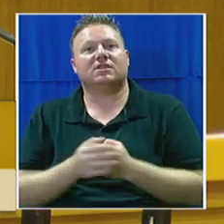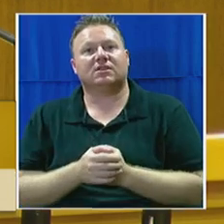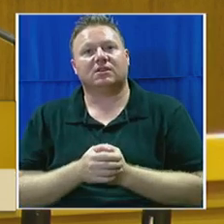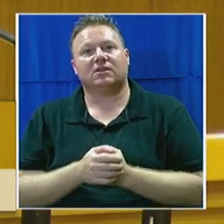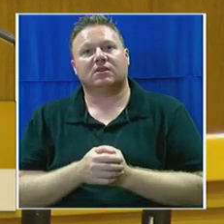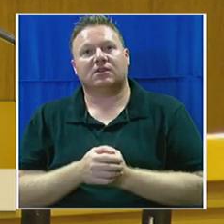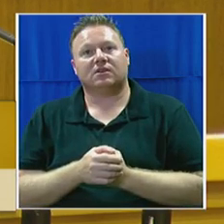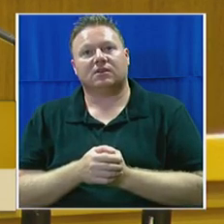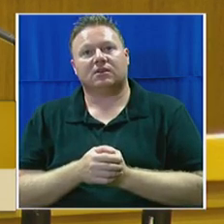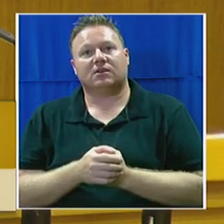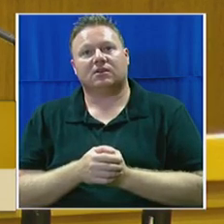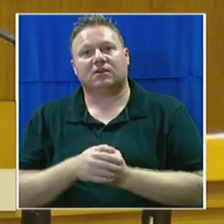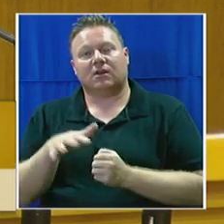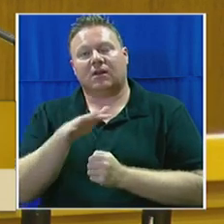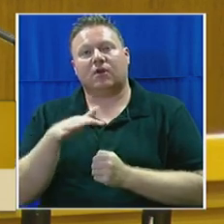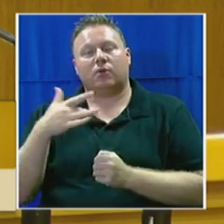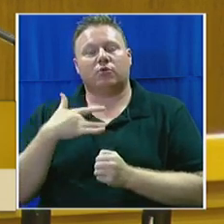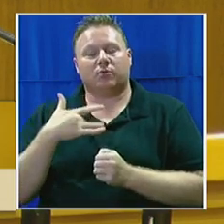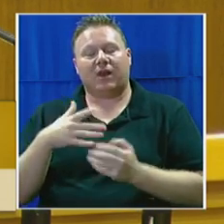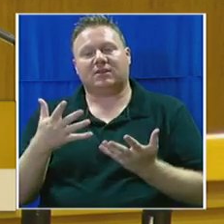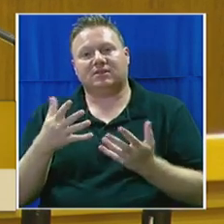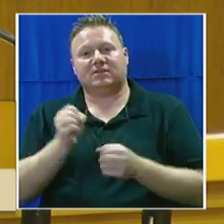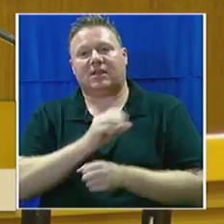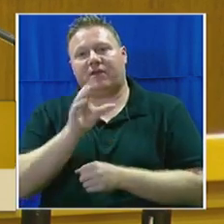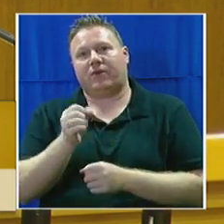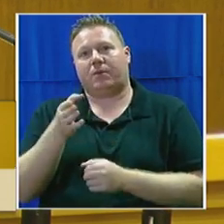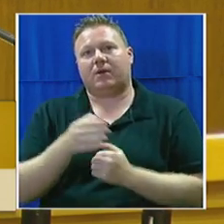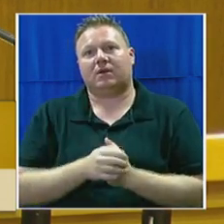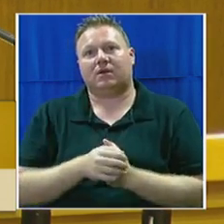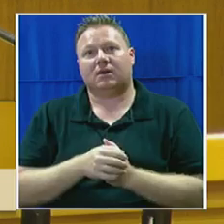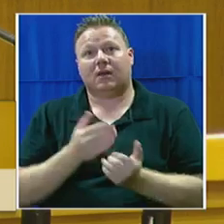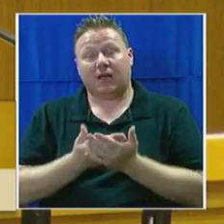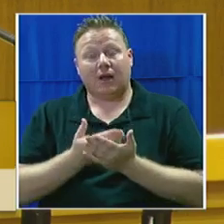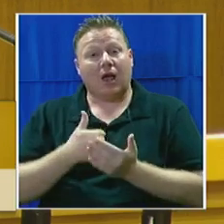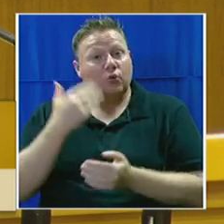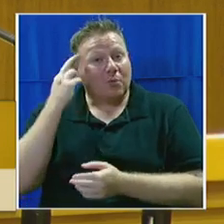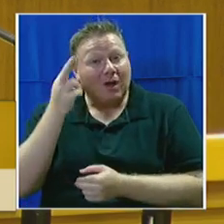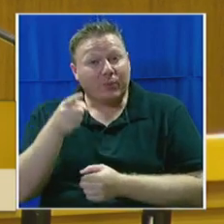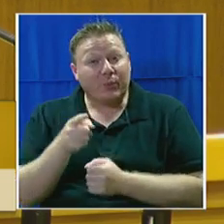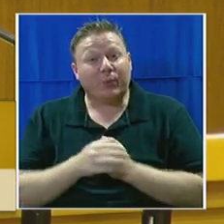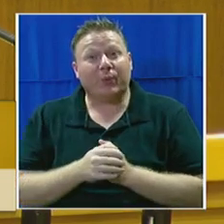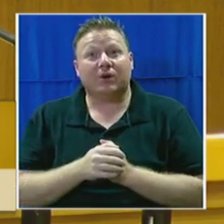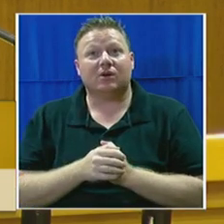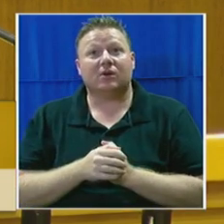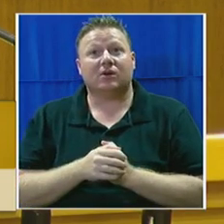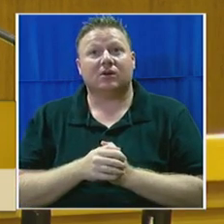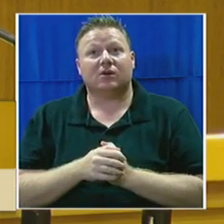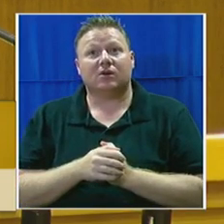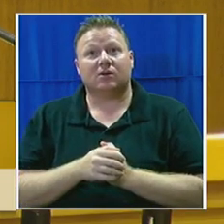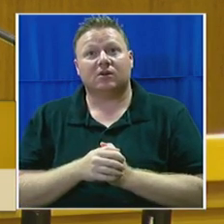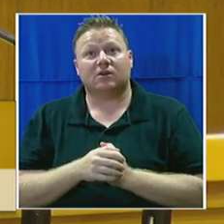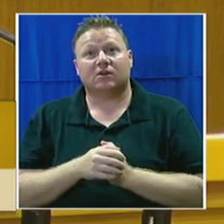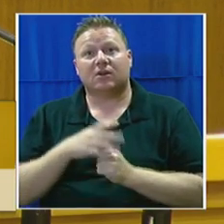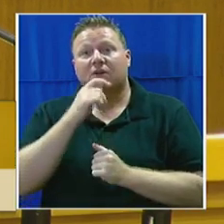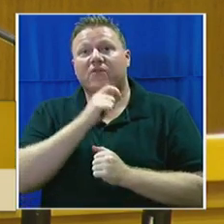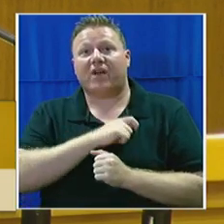some areas, in municipalities and in South Africa. May I remind you that the fact